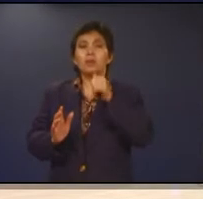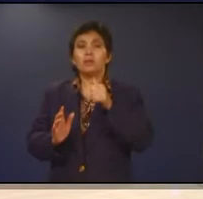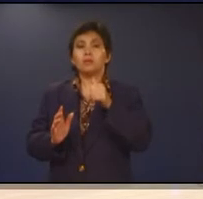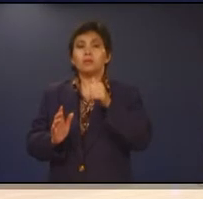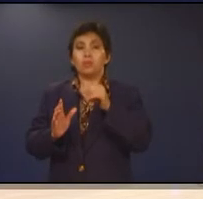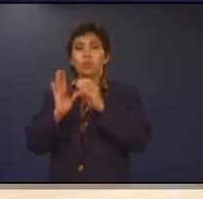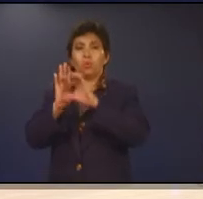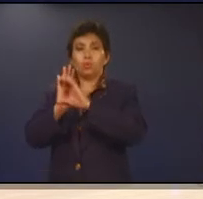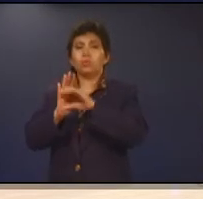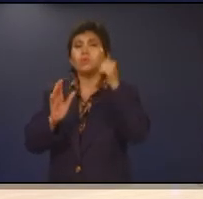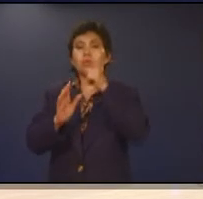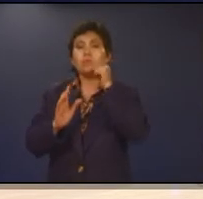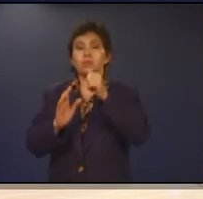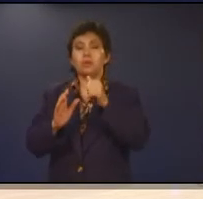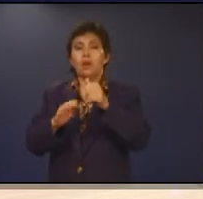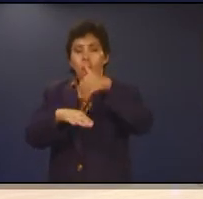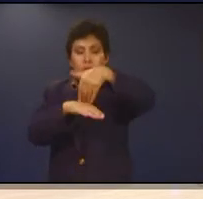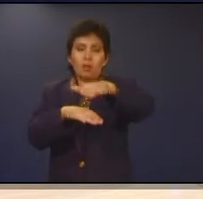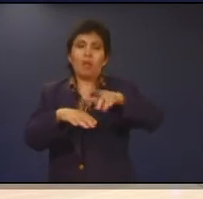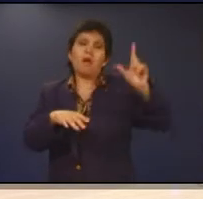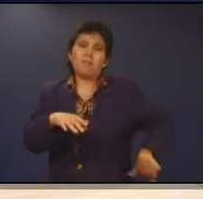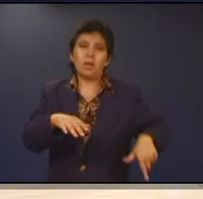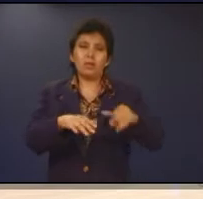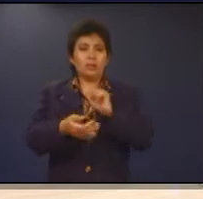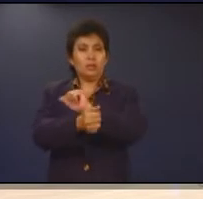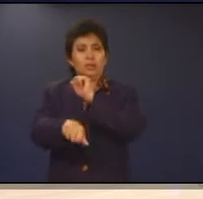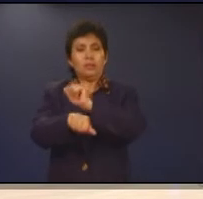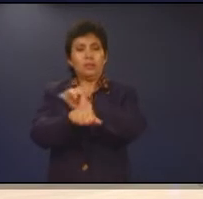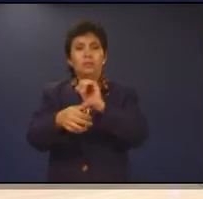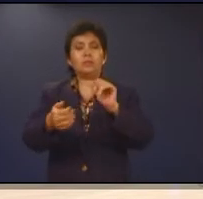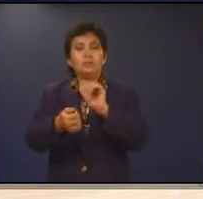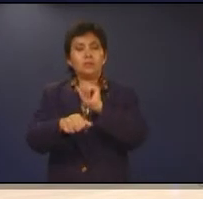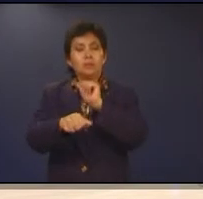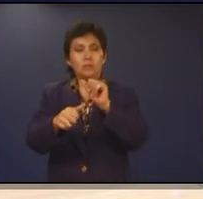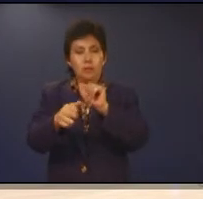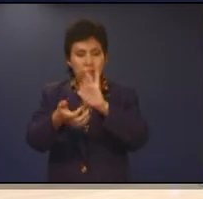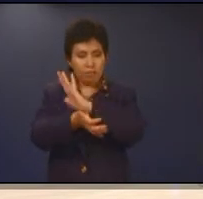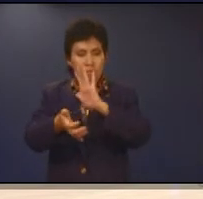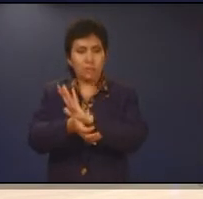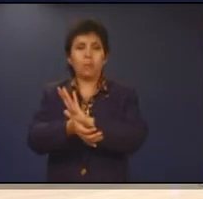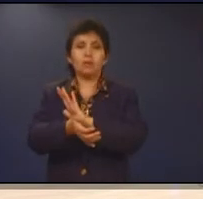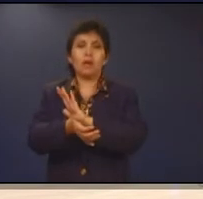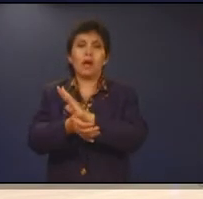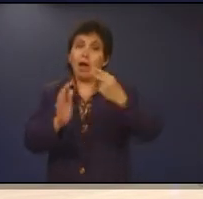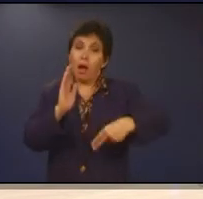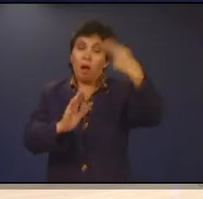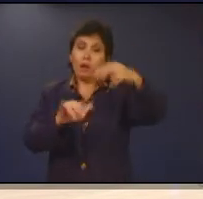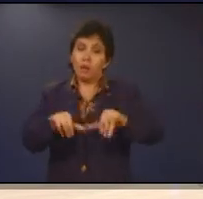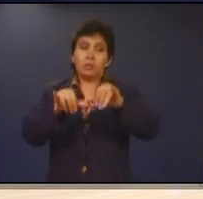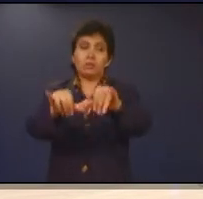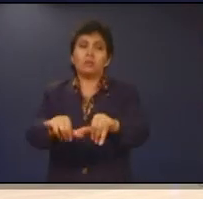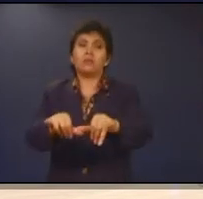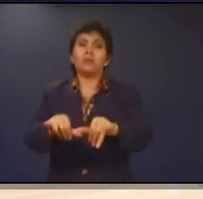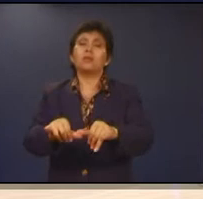girl who always pass up her assignment late. Consistency, a high consistent, meaning that